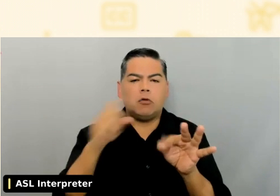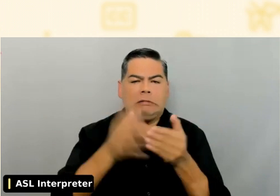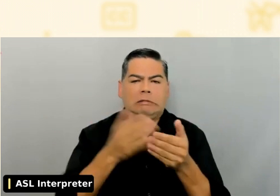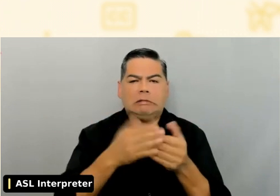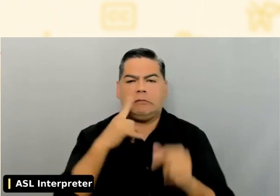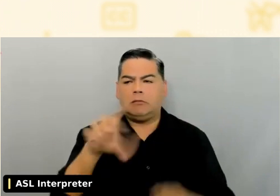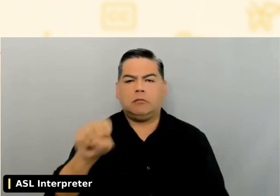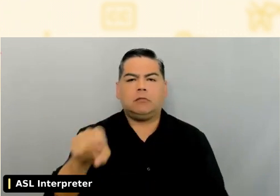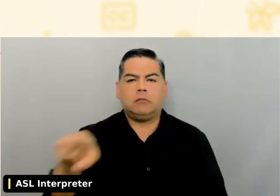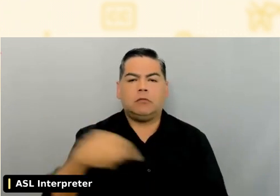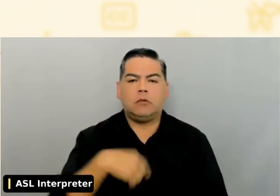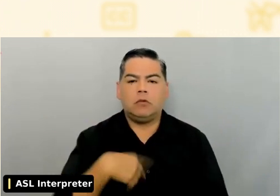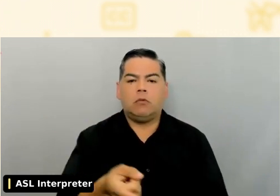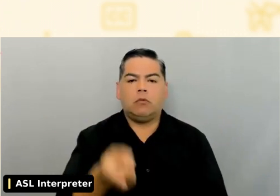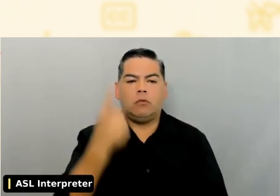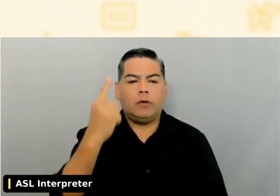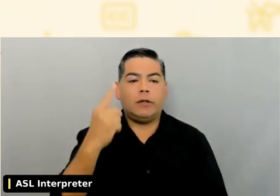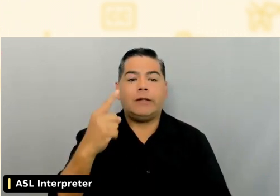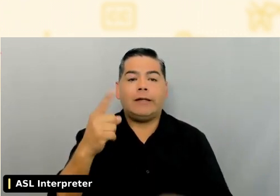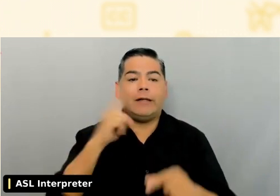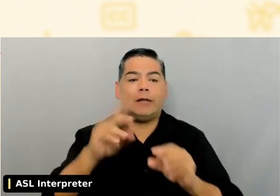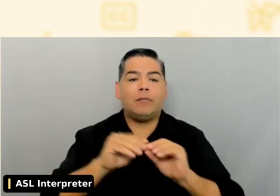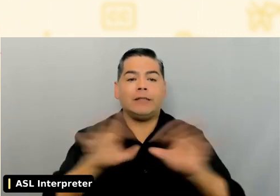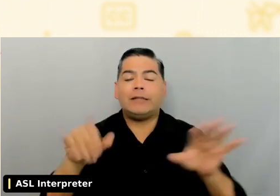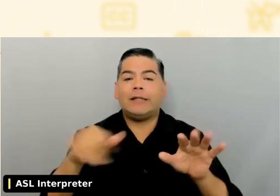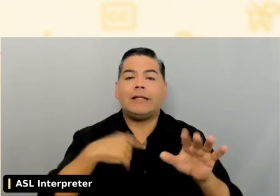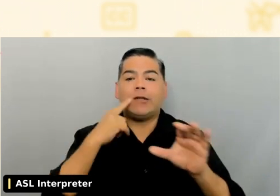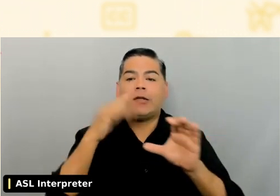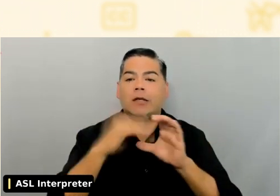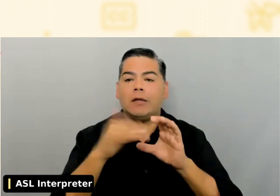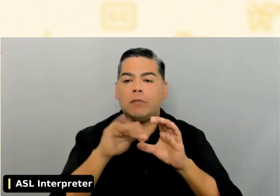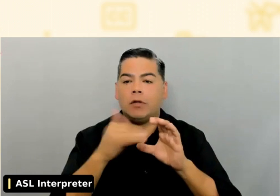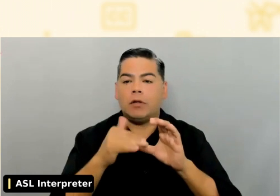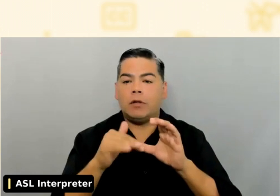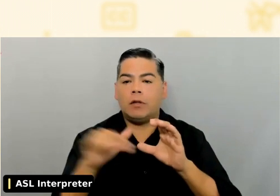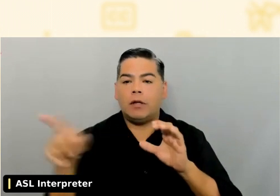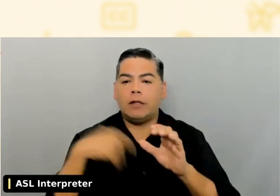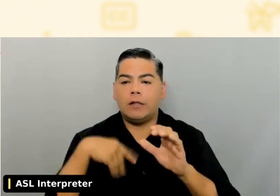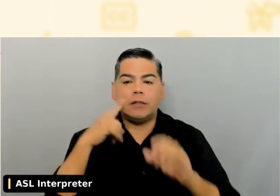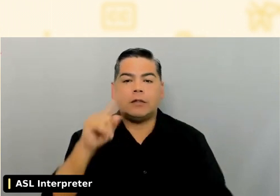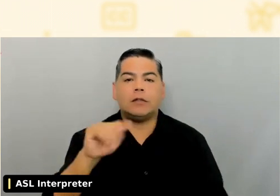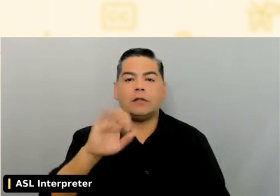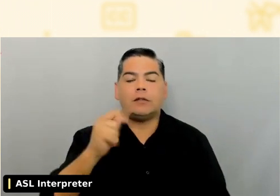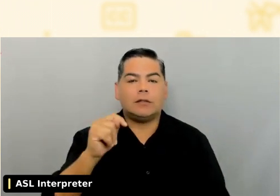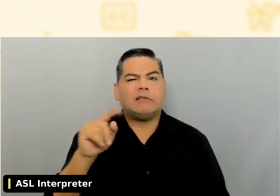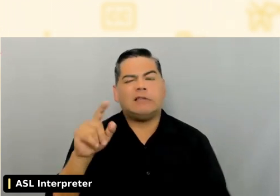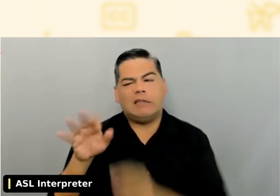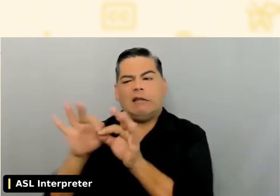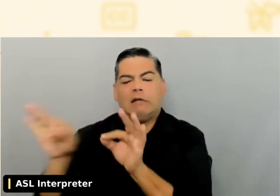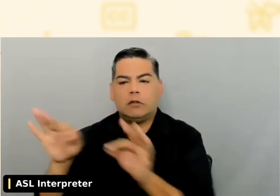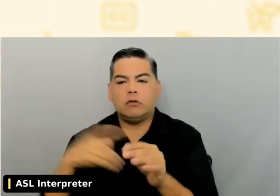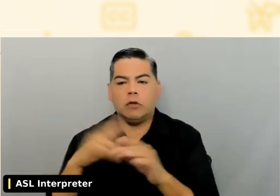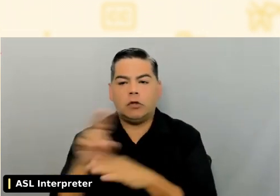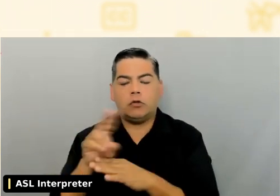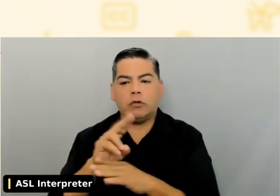just one glance in the email copy and you can determine that this text is a link. So I use a different color